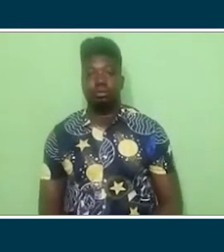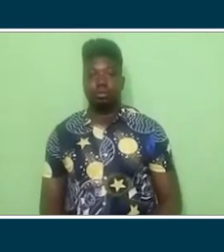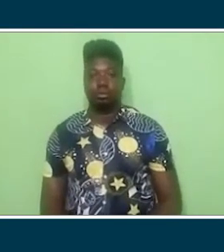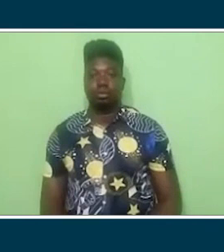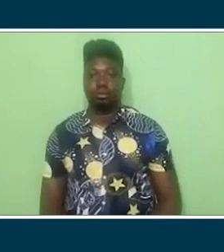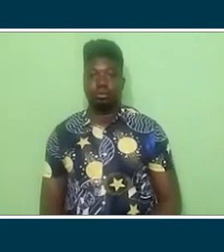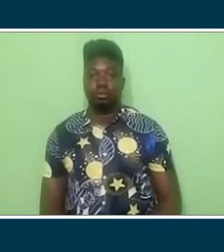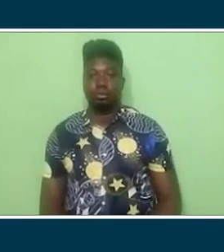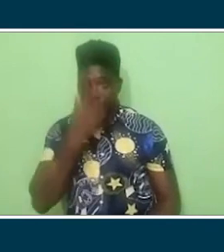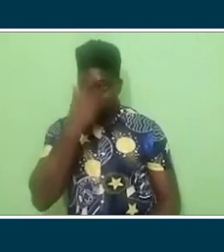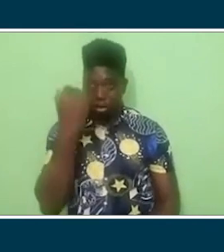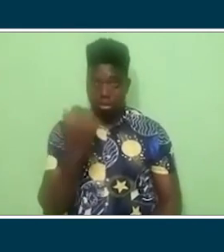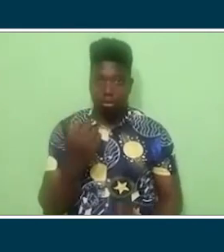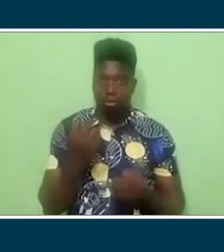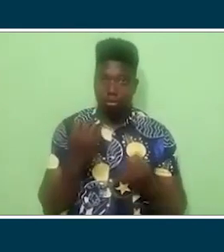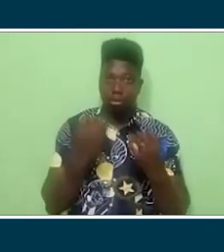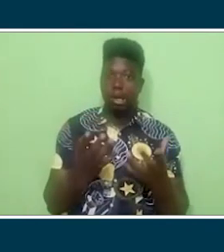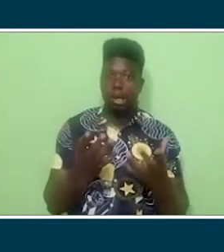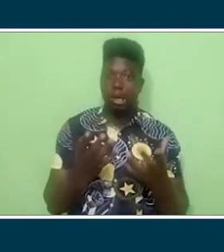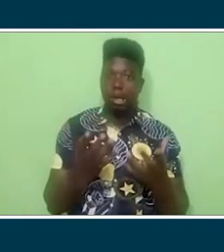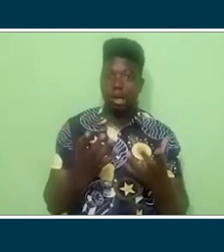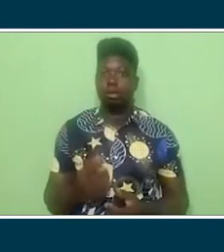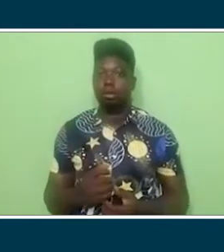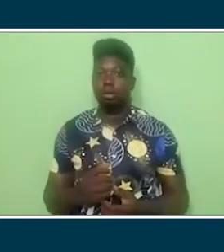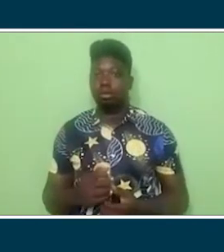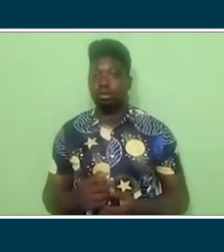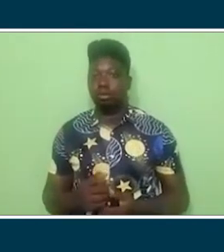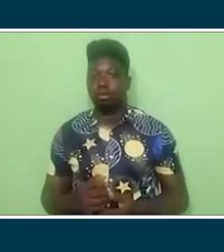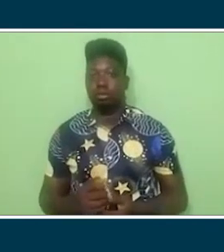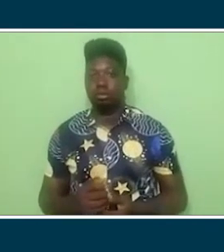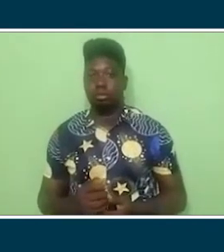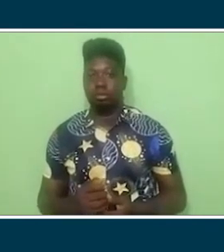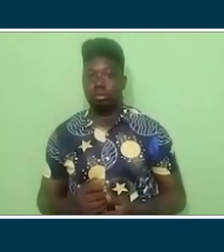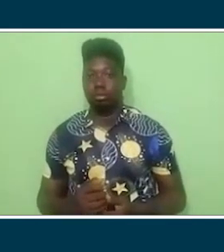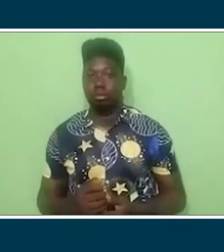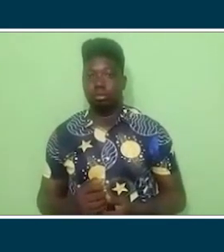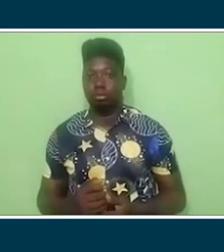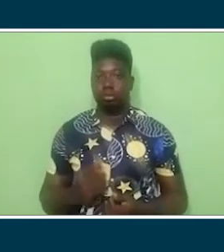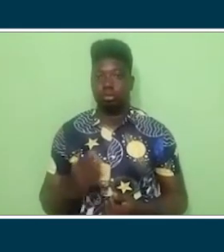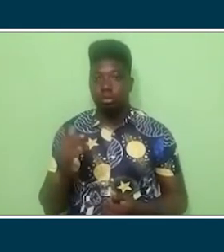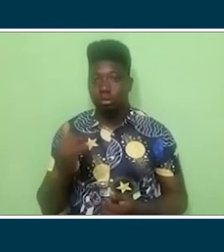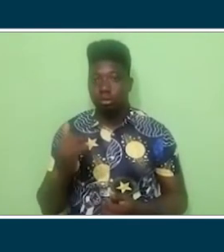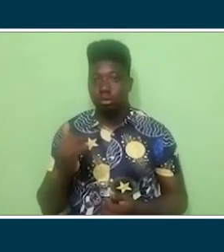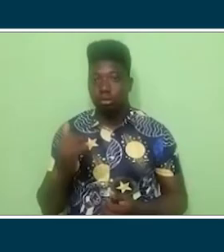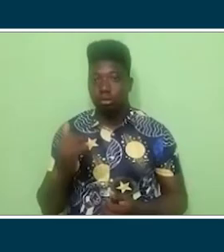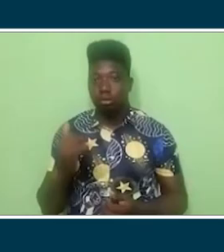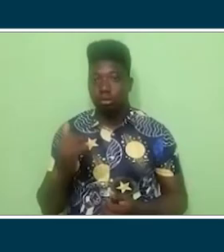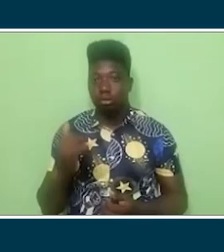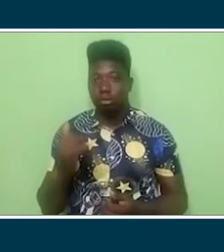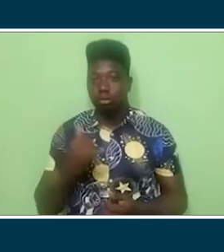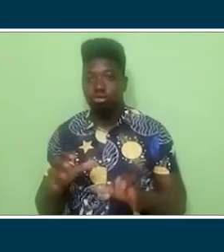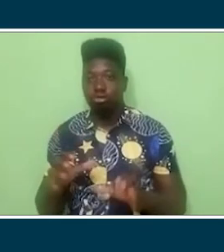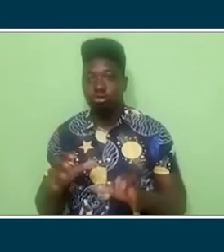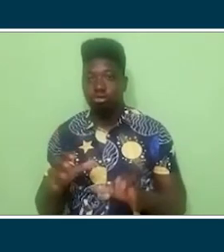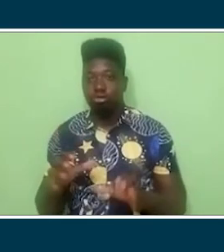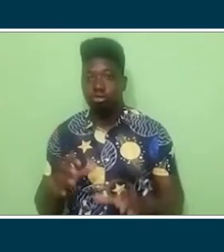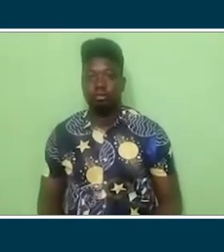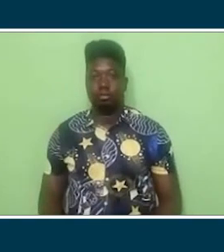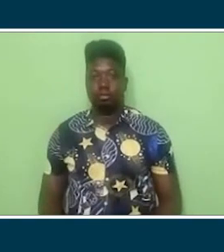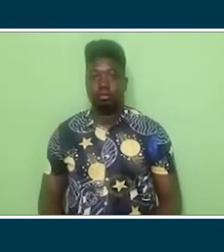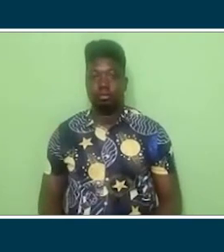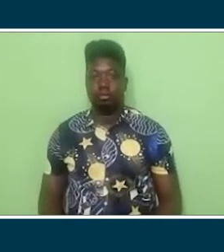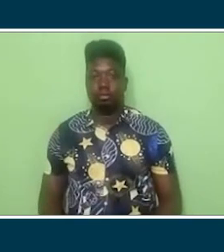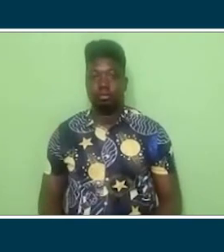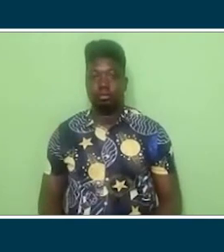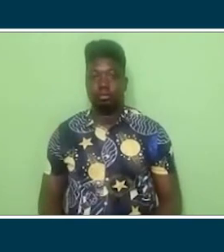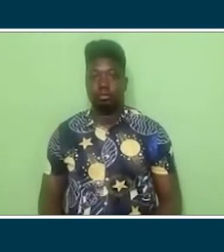of our ancestors or where they were exactly or what they were doing, what they did, what languages they spoke. But so I want to